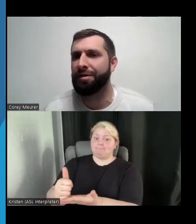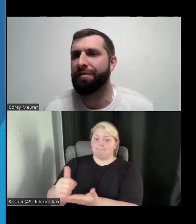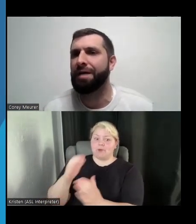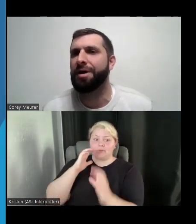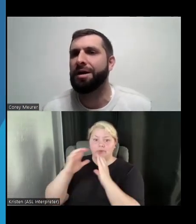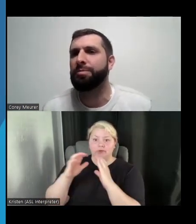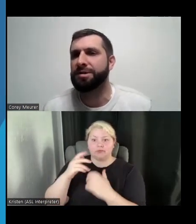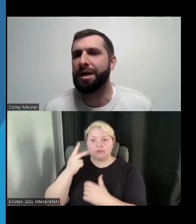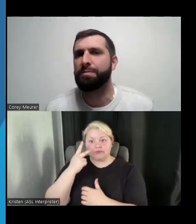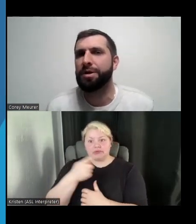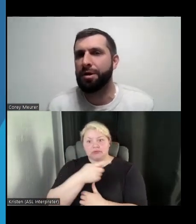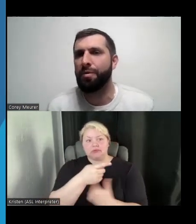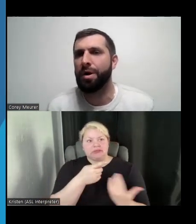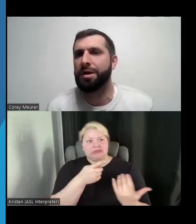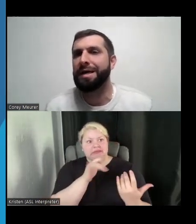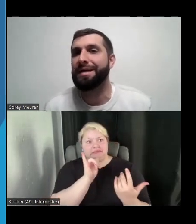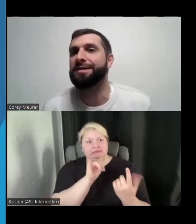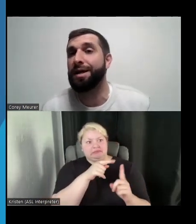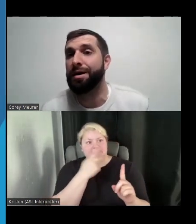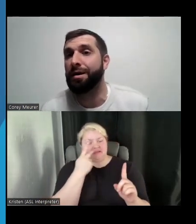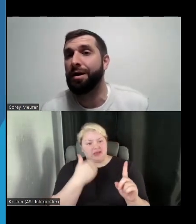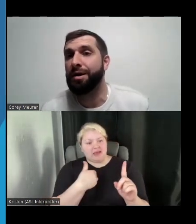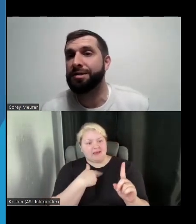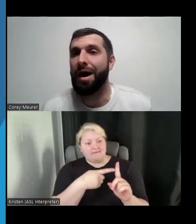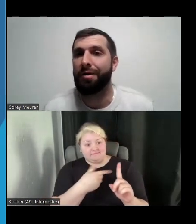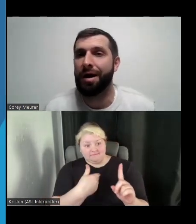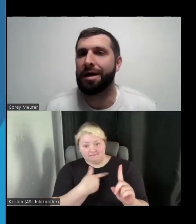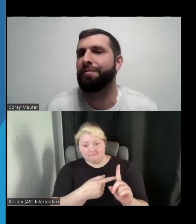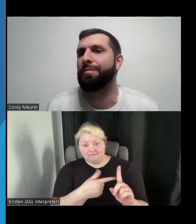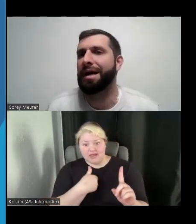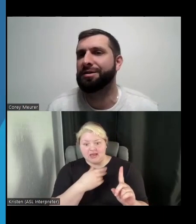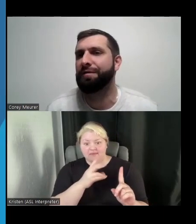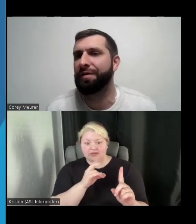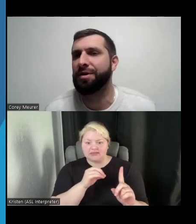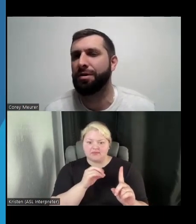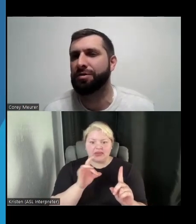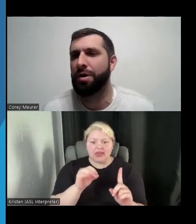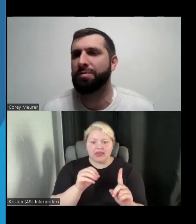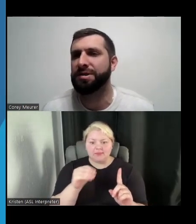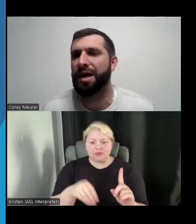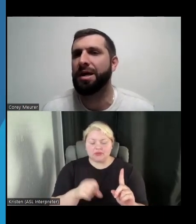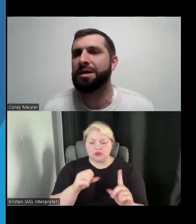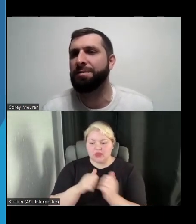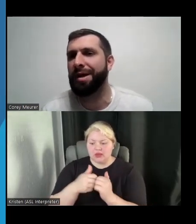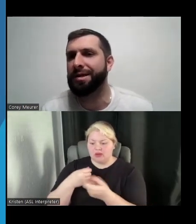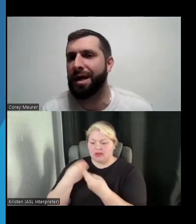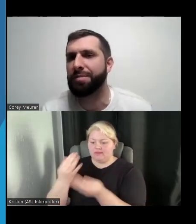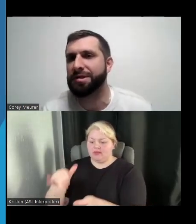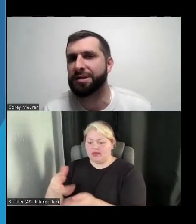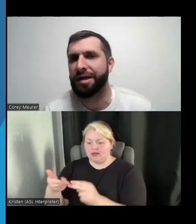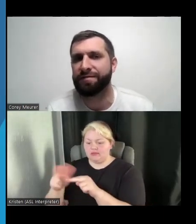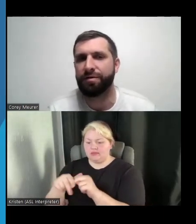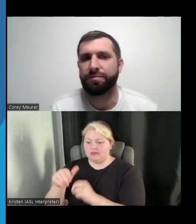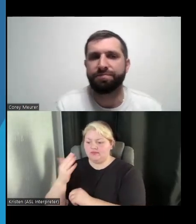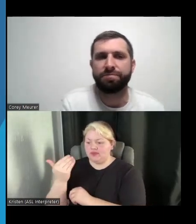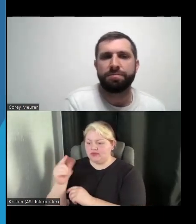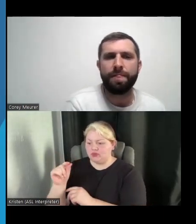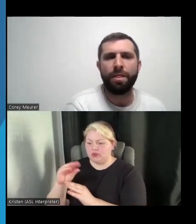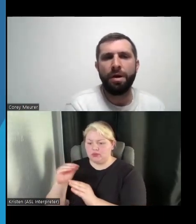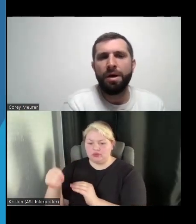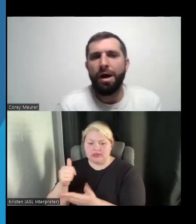about 75 or 80%, but you know what, he's here. So how can I give them that extra 15 or 20% to make today be